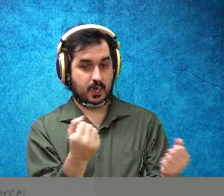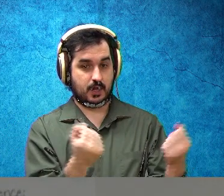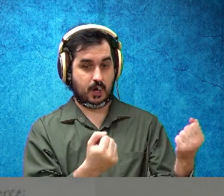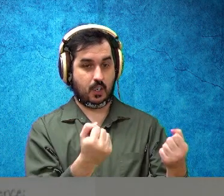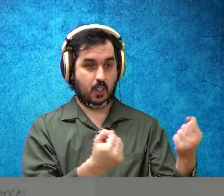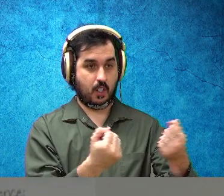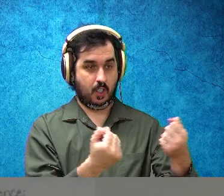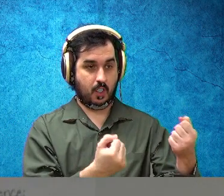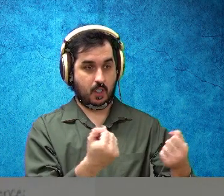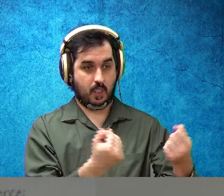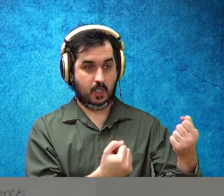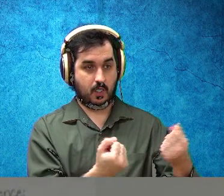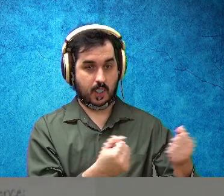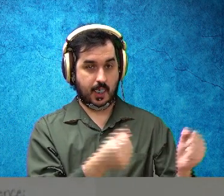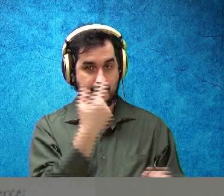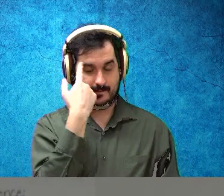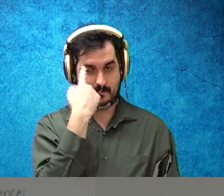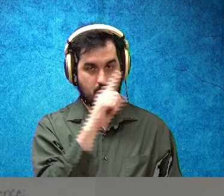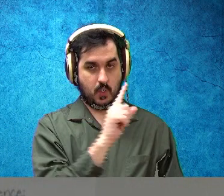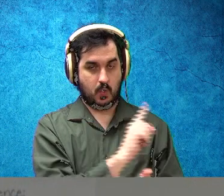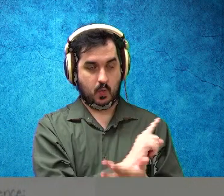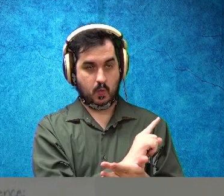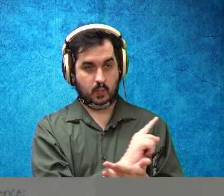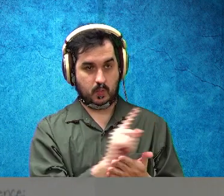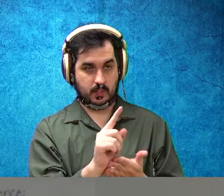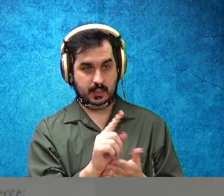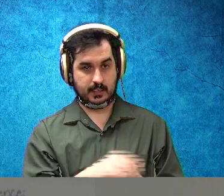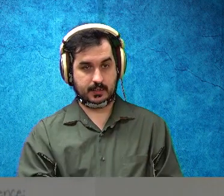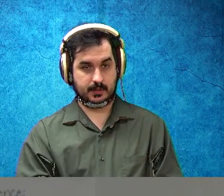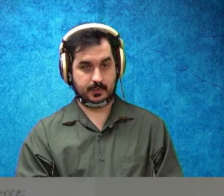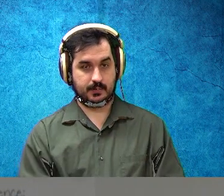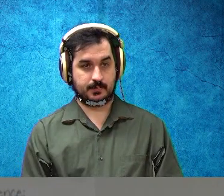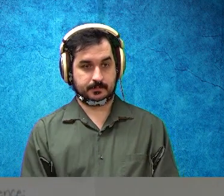for a week.